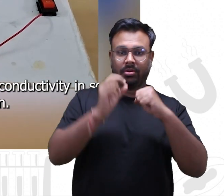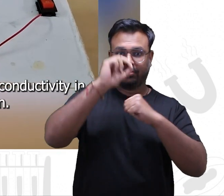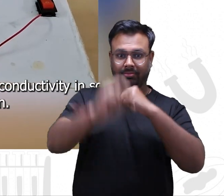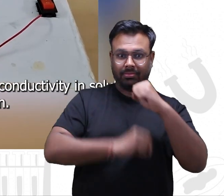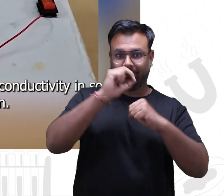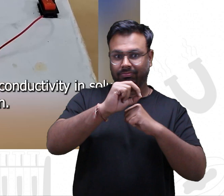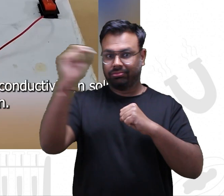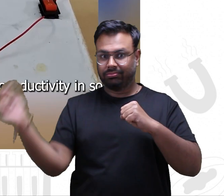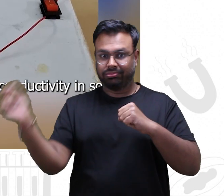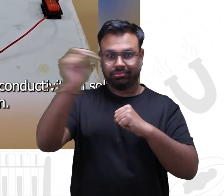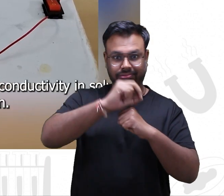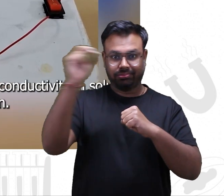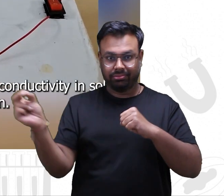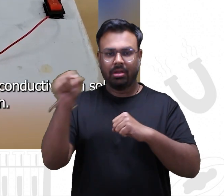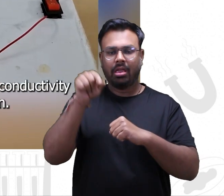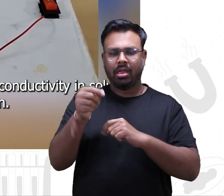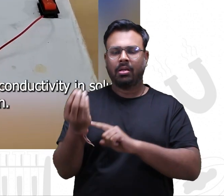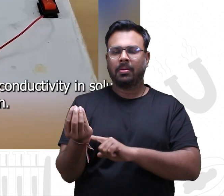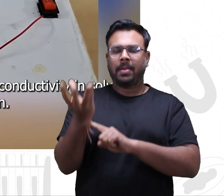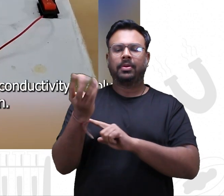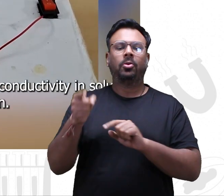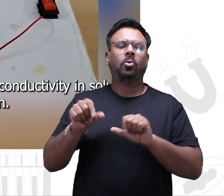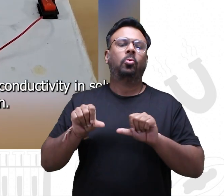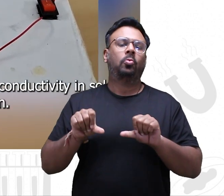demonstrates the concept of electrical conductivity in